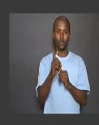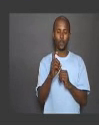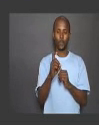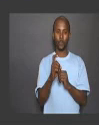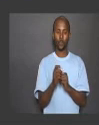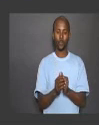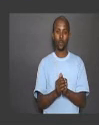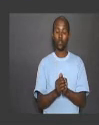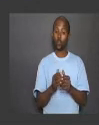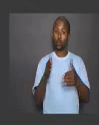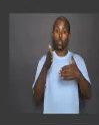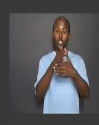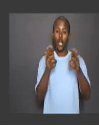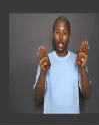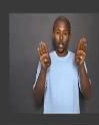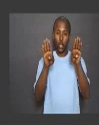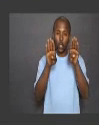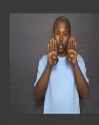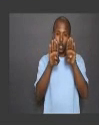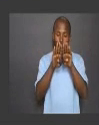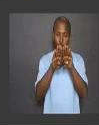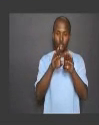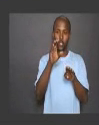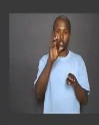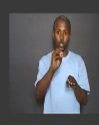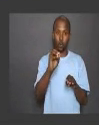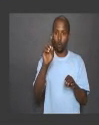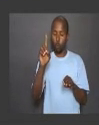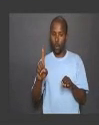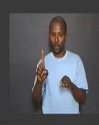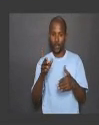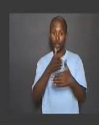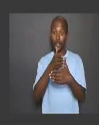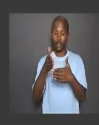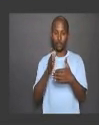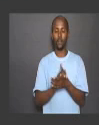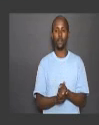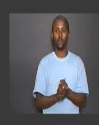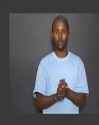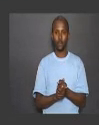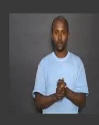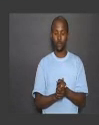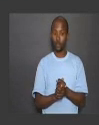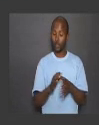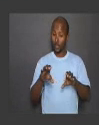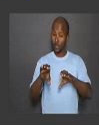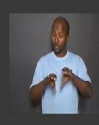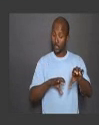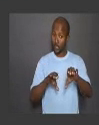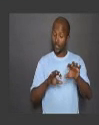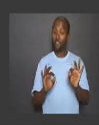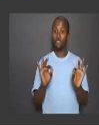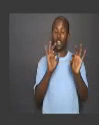x on the closed interval of 0, 1. Does this